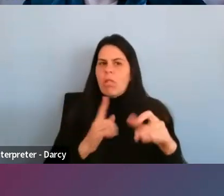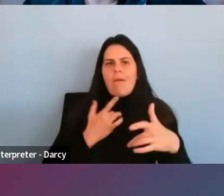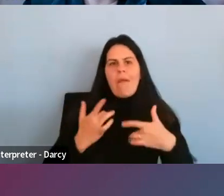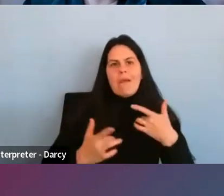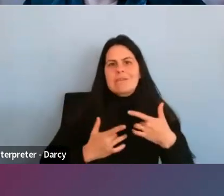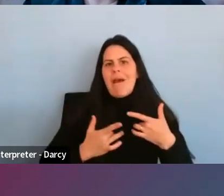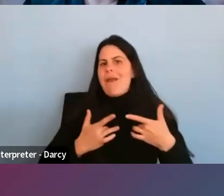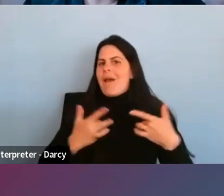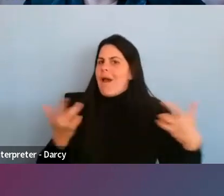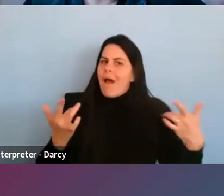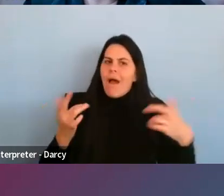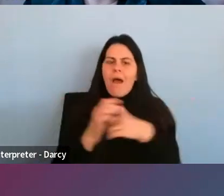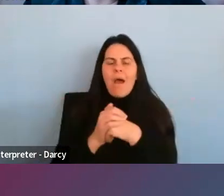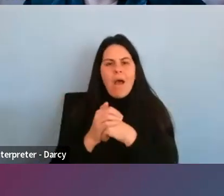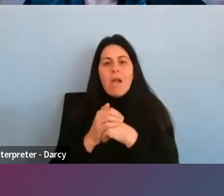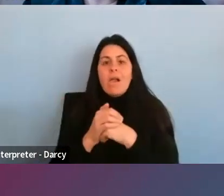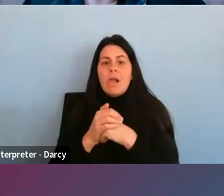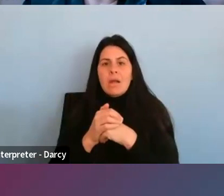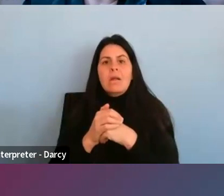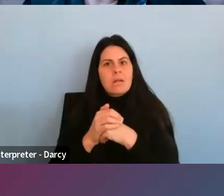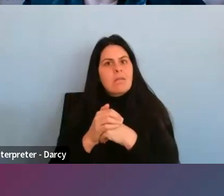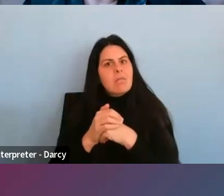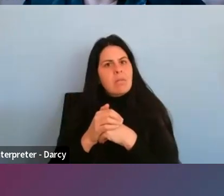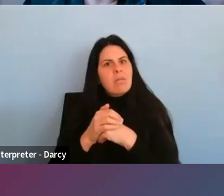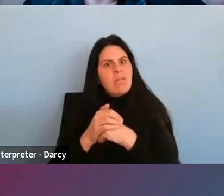the landscape is slowly